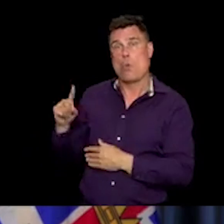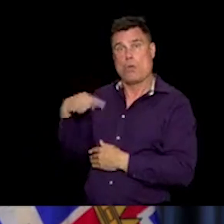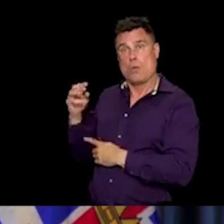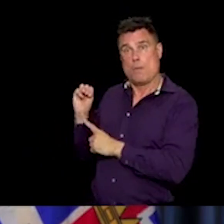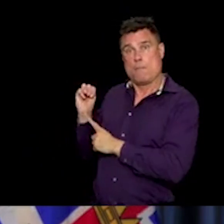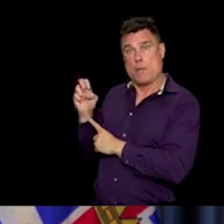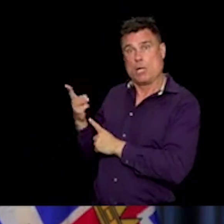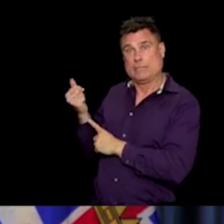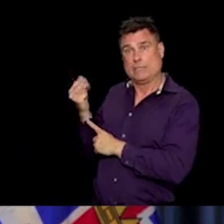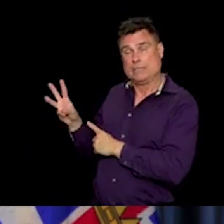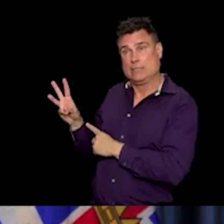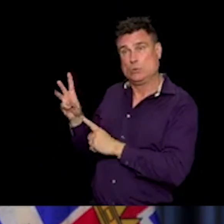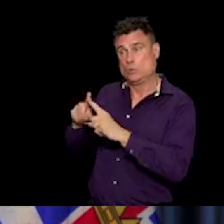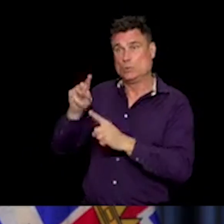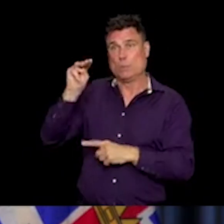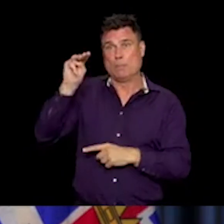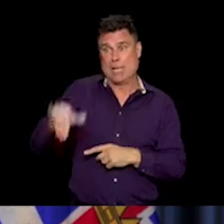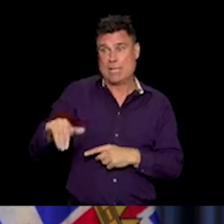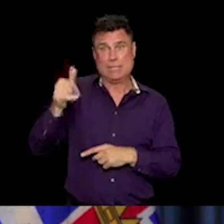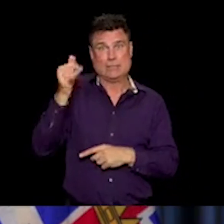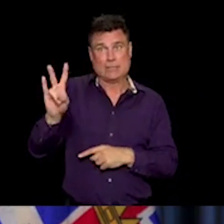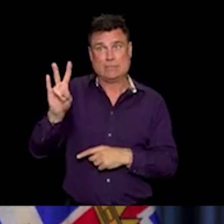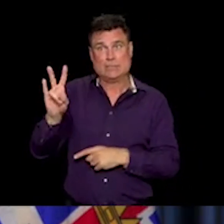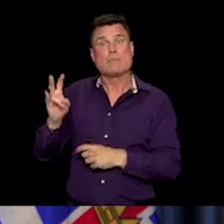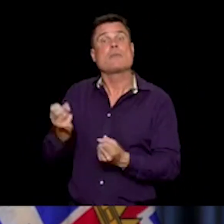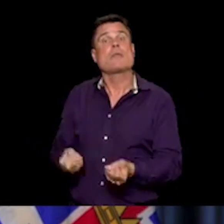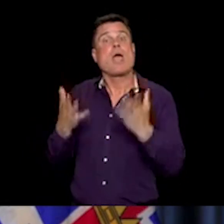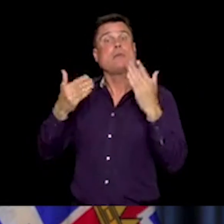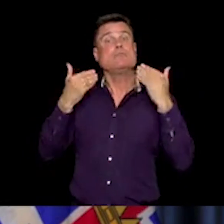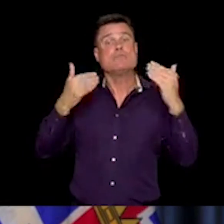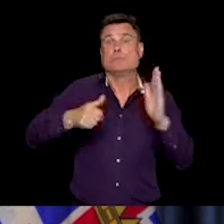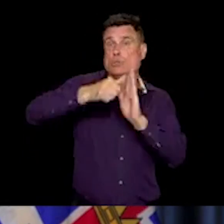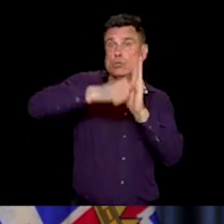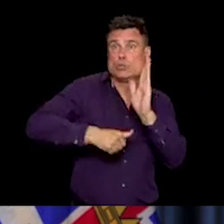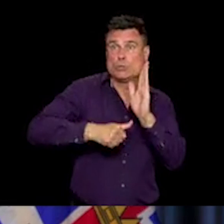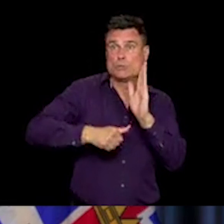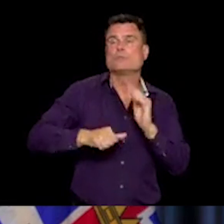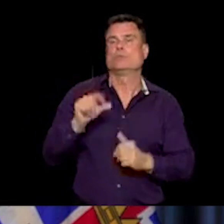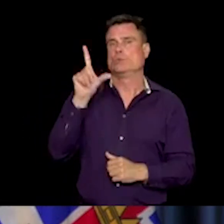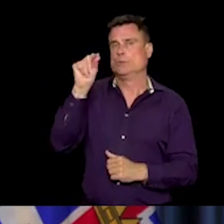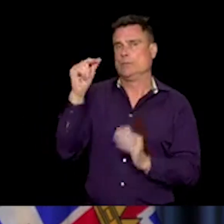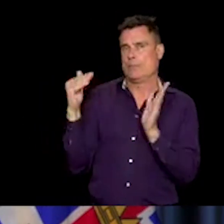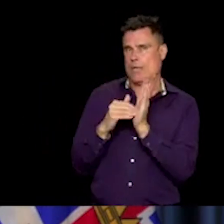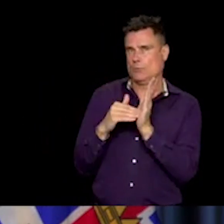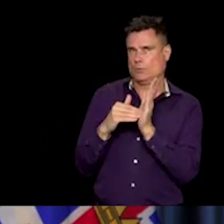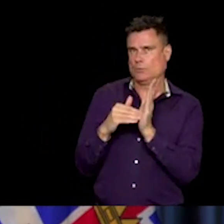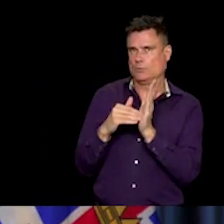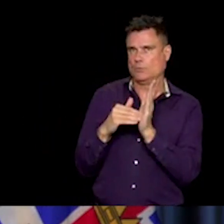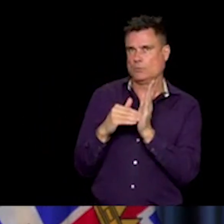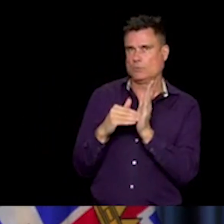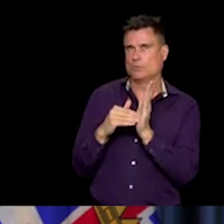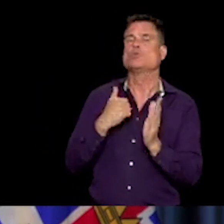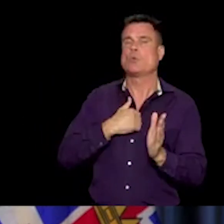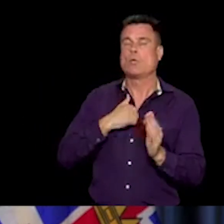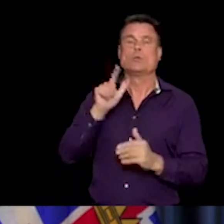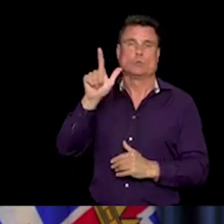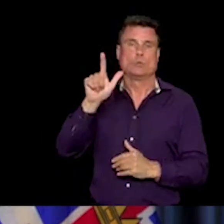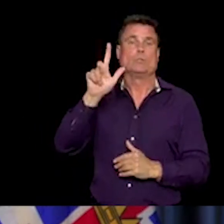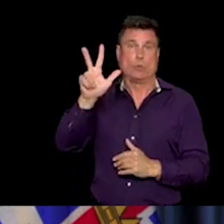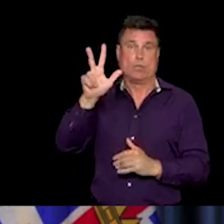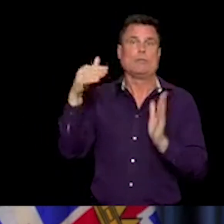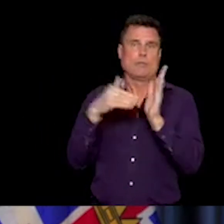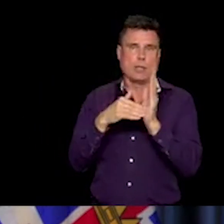elective surgeries, and our estimate of the total number of surgeries that represented was approximately 30,000 for that 2-month